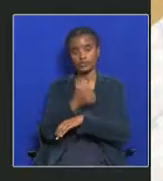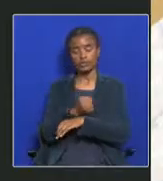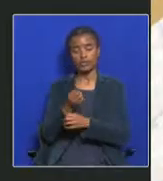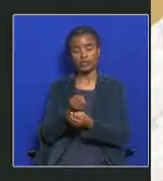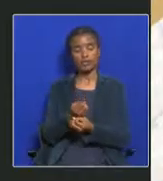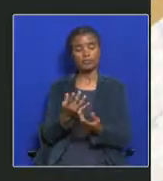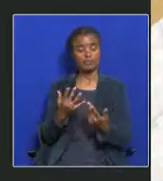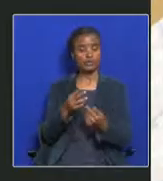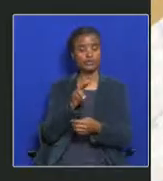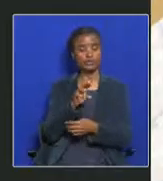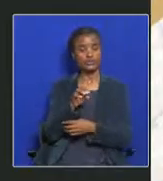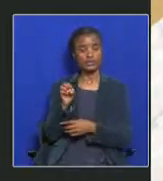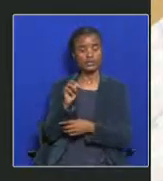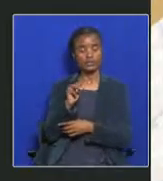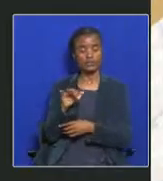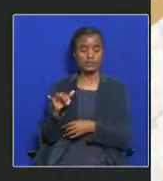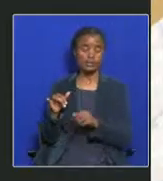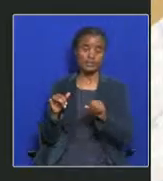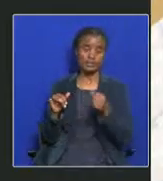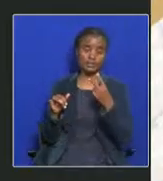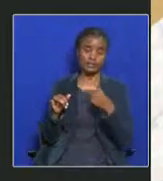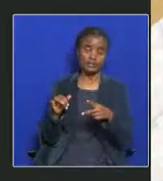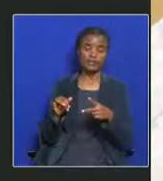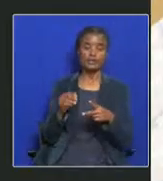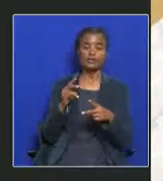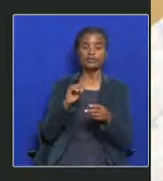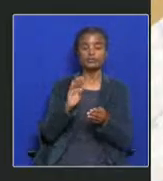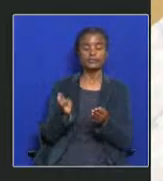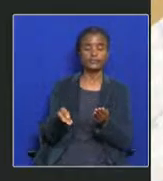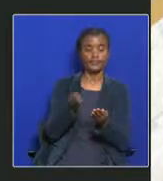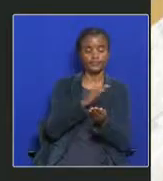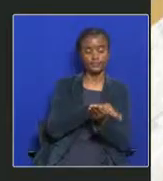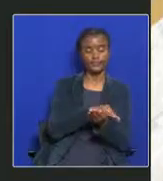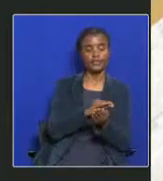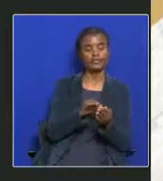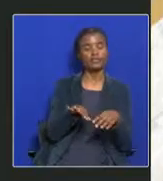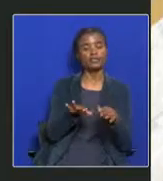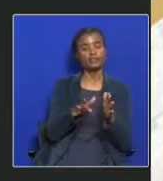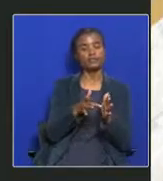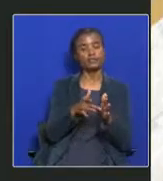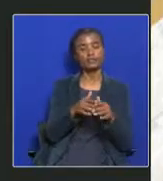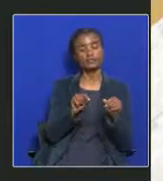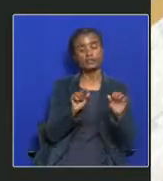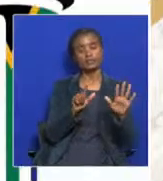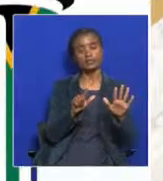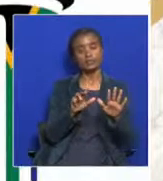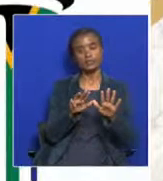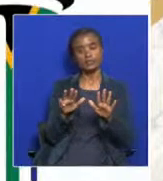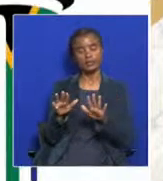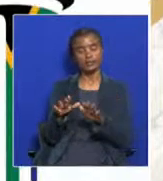Yes. And if you go over leaf at 799, the